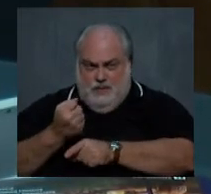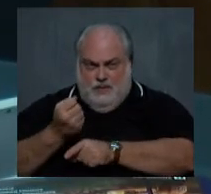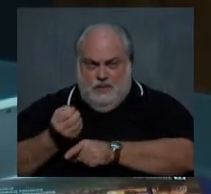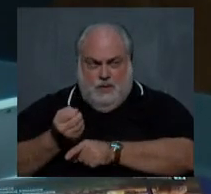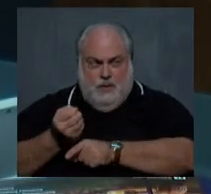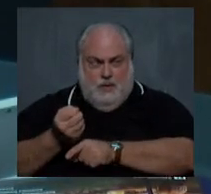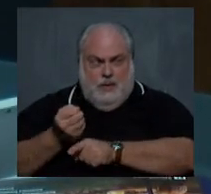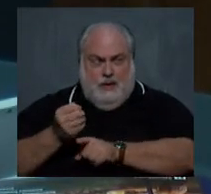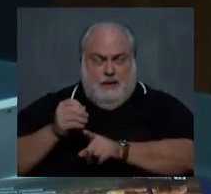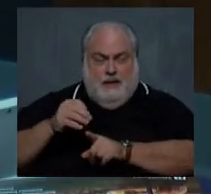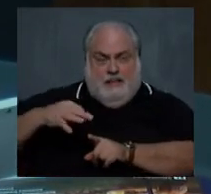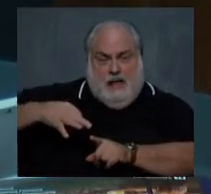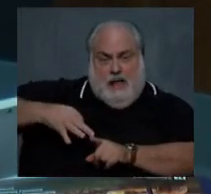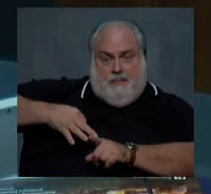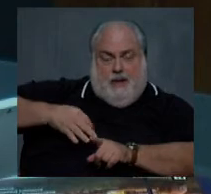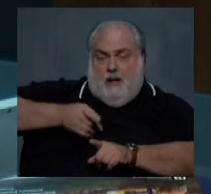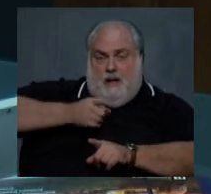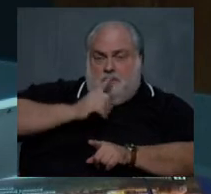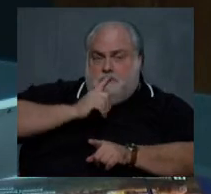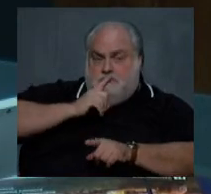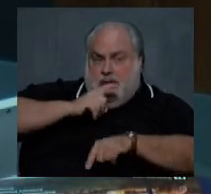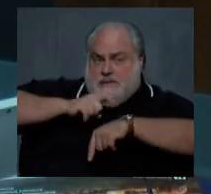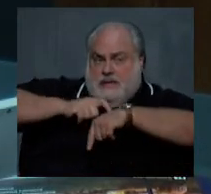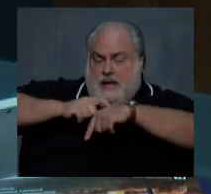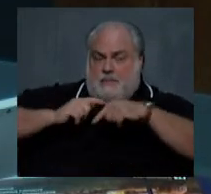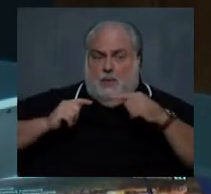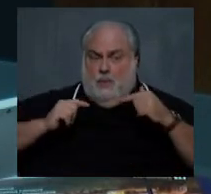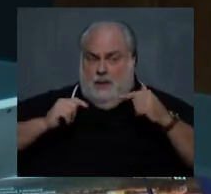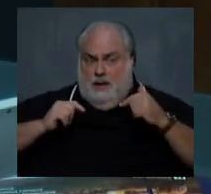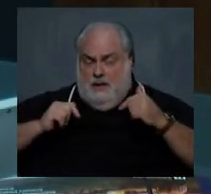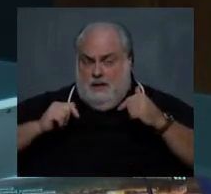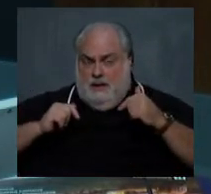their application does not have a time frame of when they will have it?